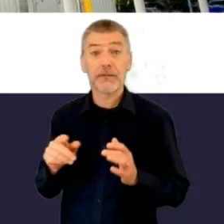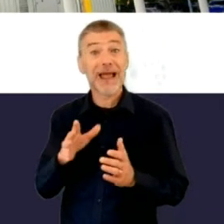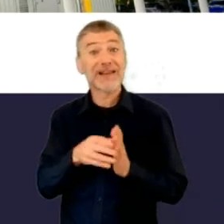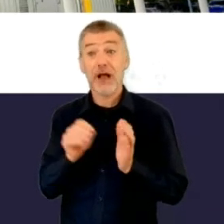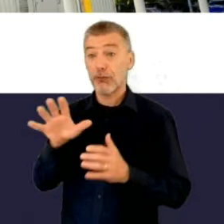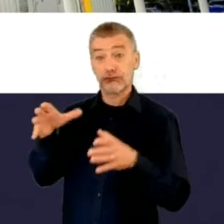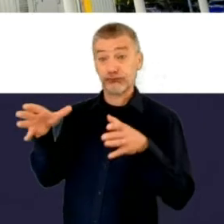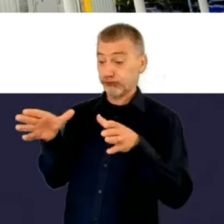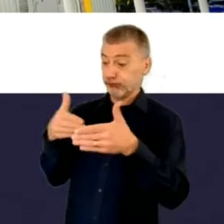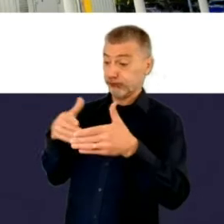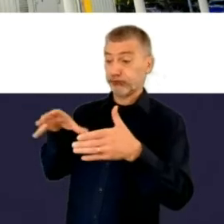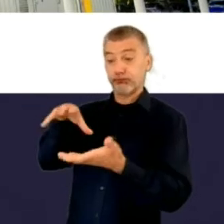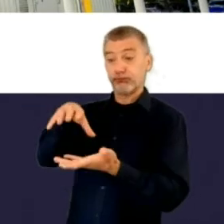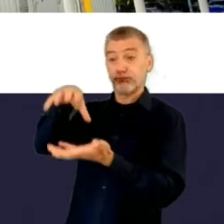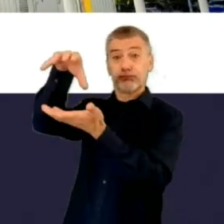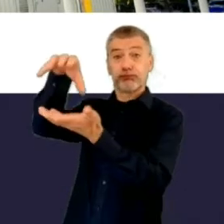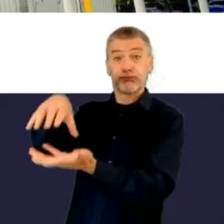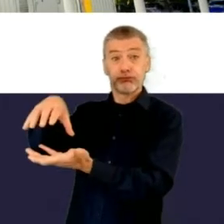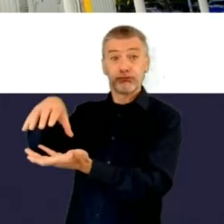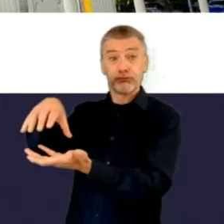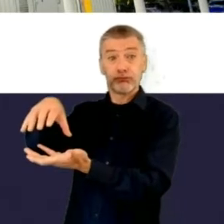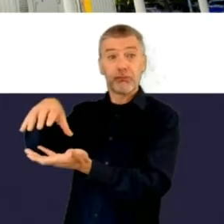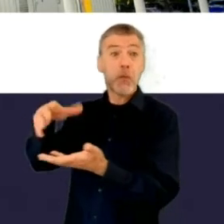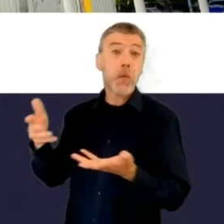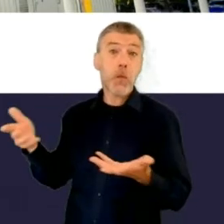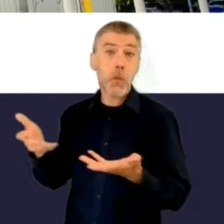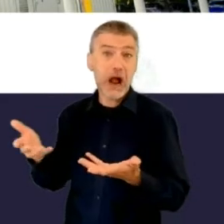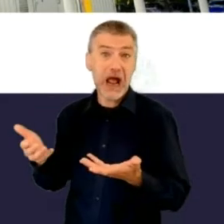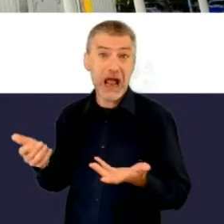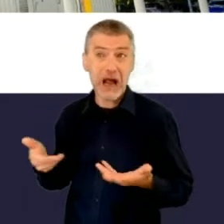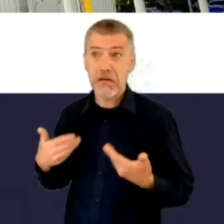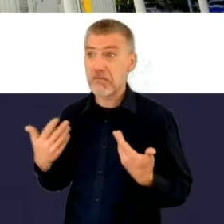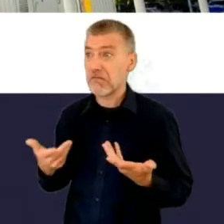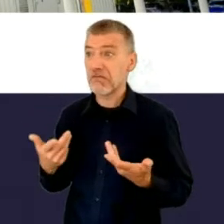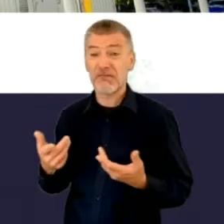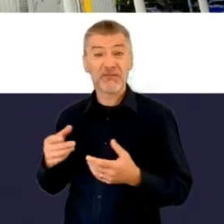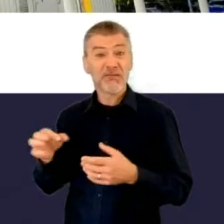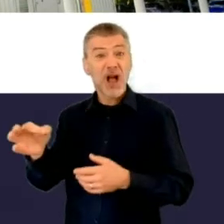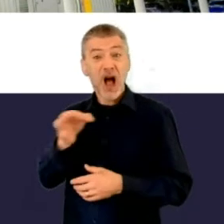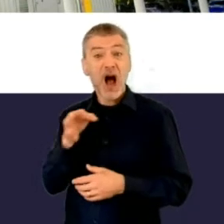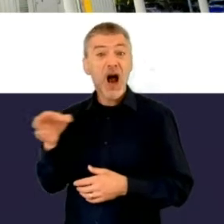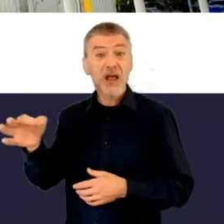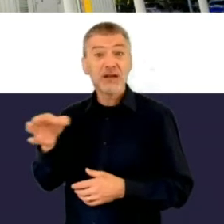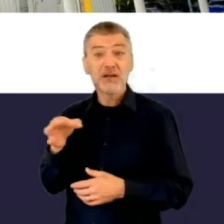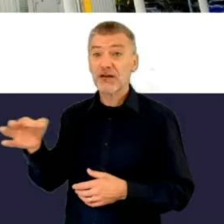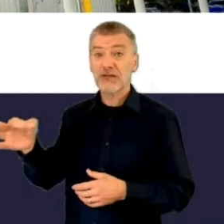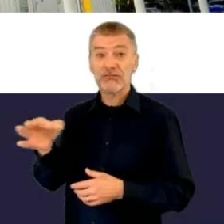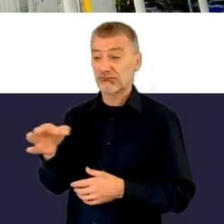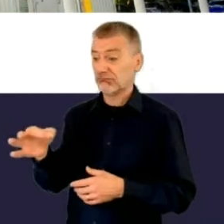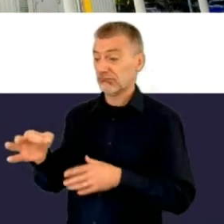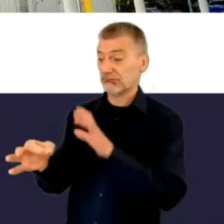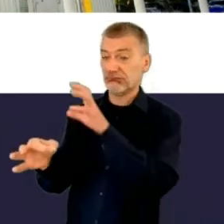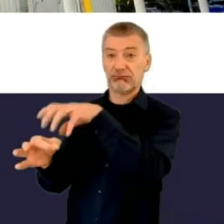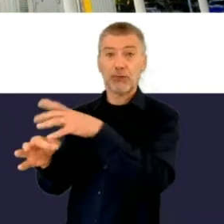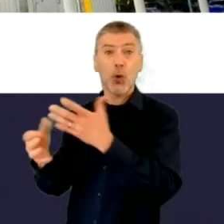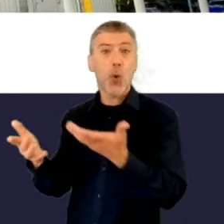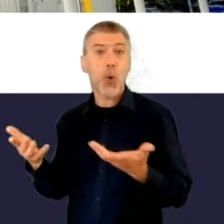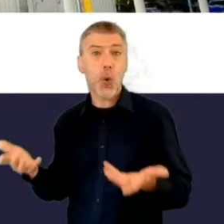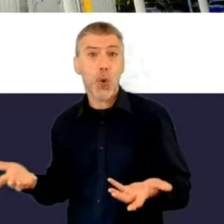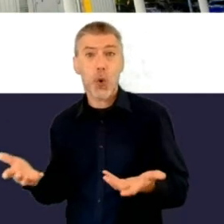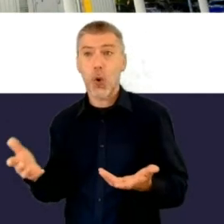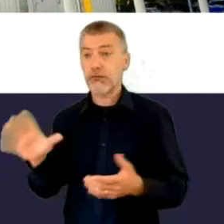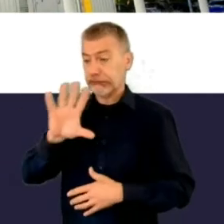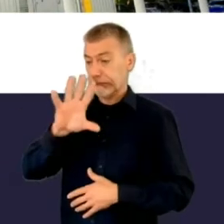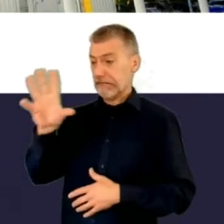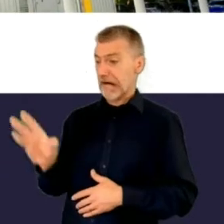these microgrid boxes onto an island state or onto a remote part of Africa, for